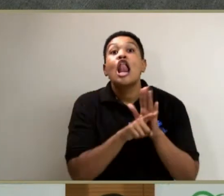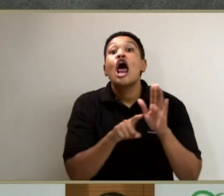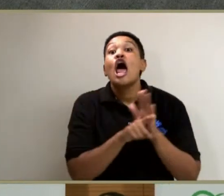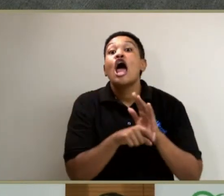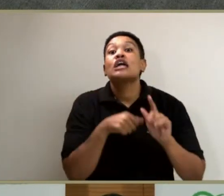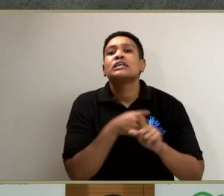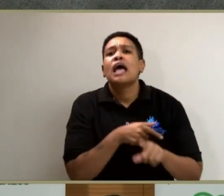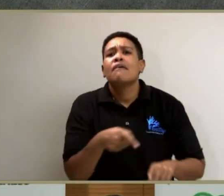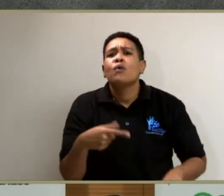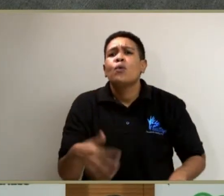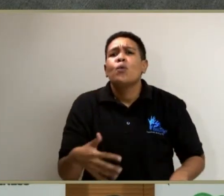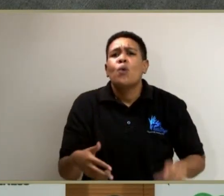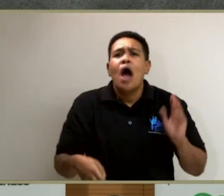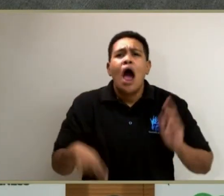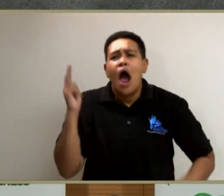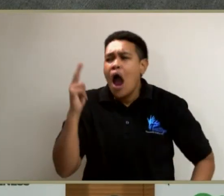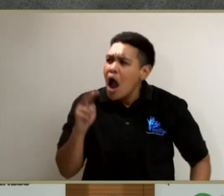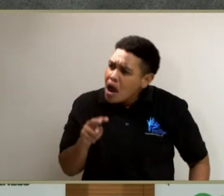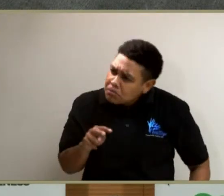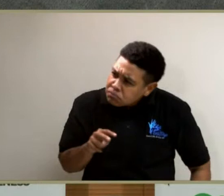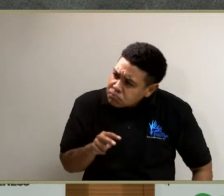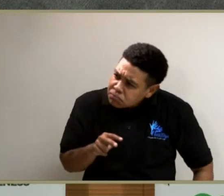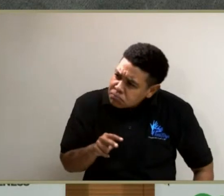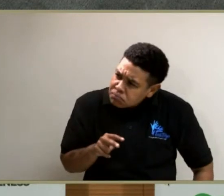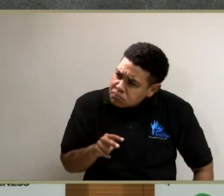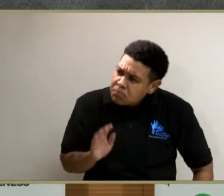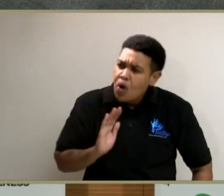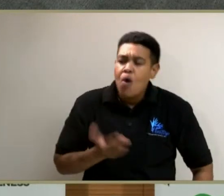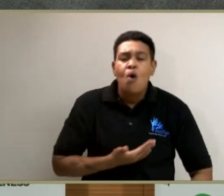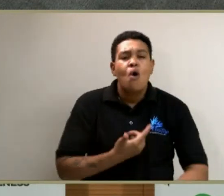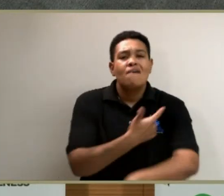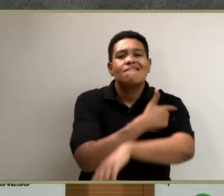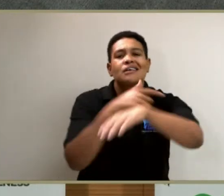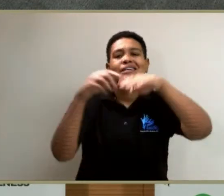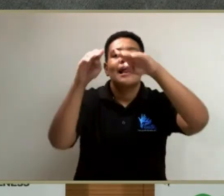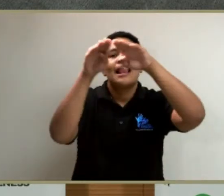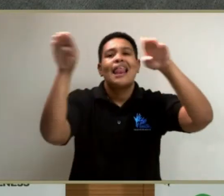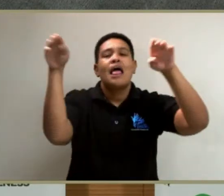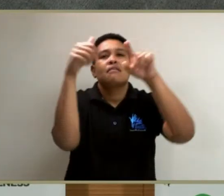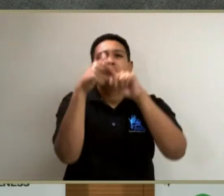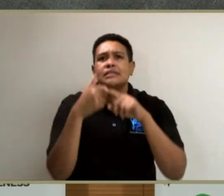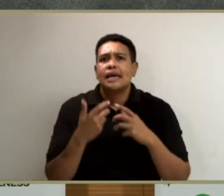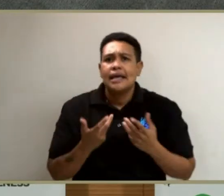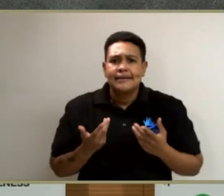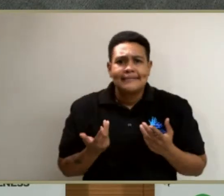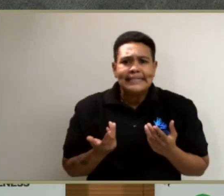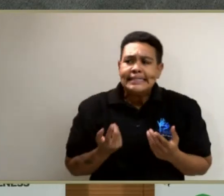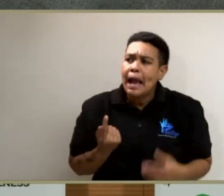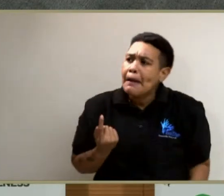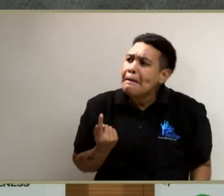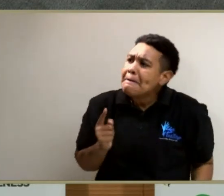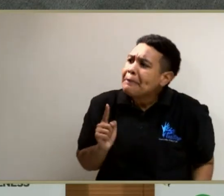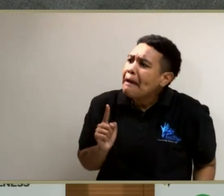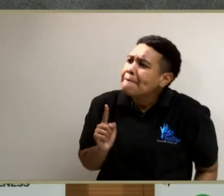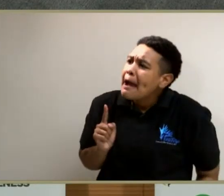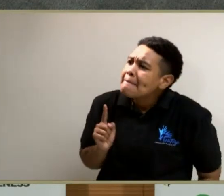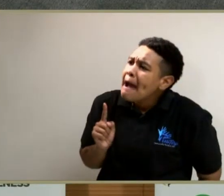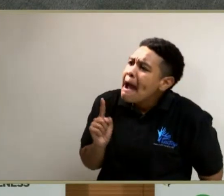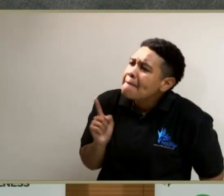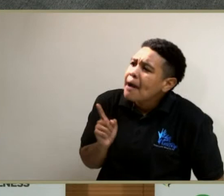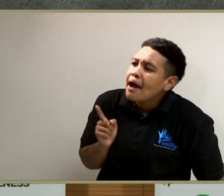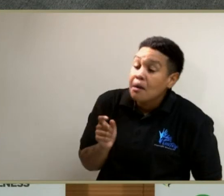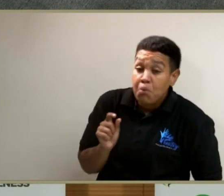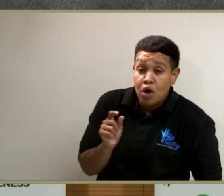extremely high. And our vaccination level just inching up but much too